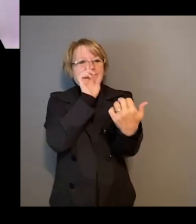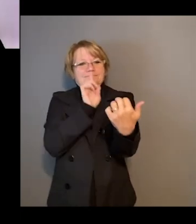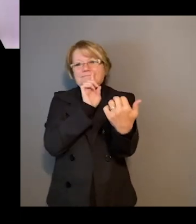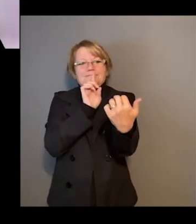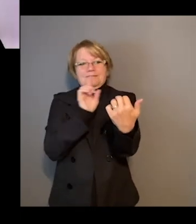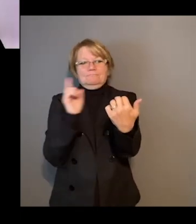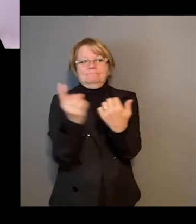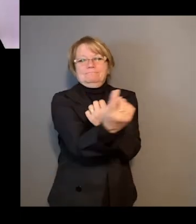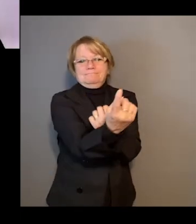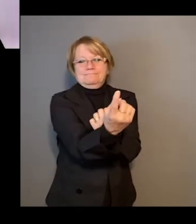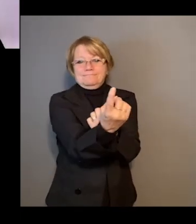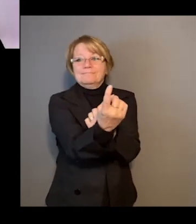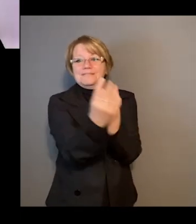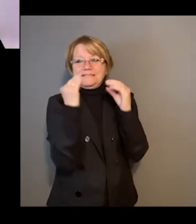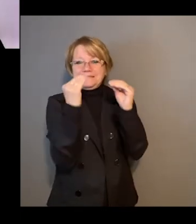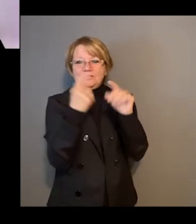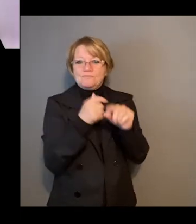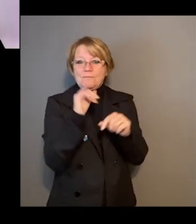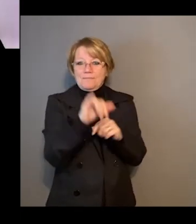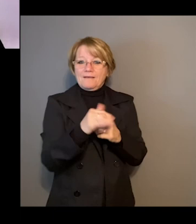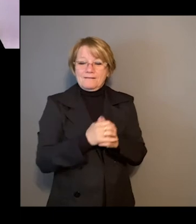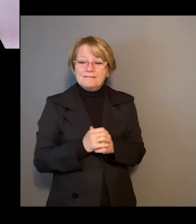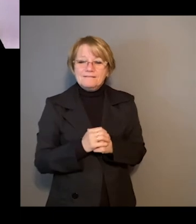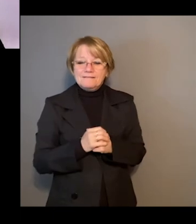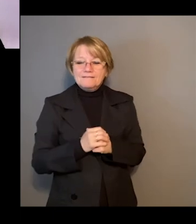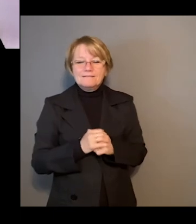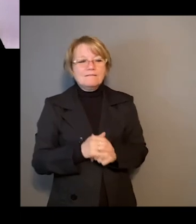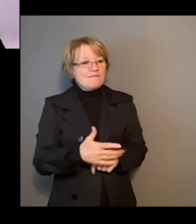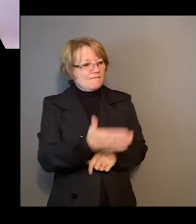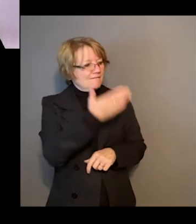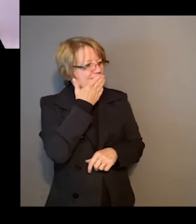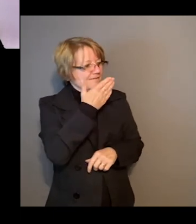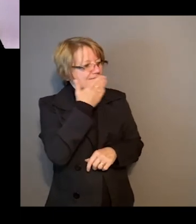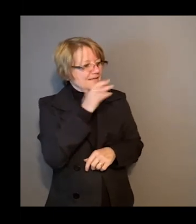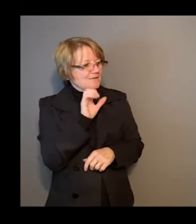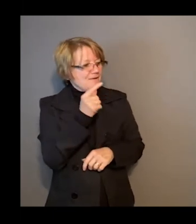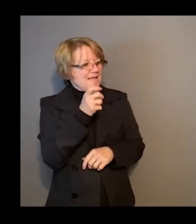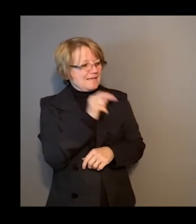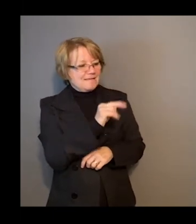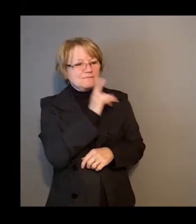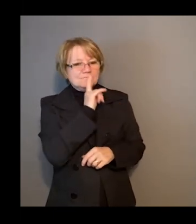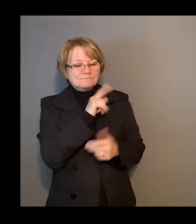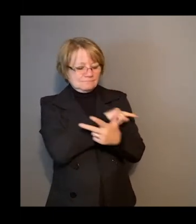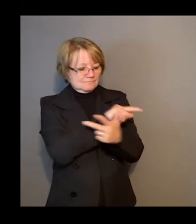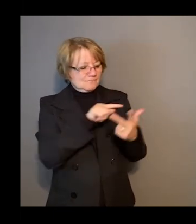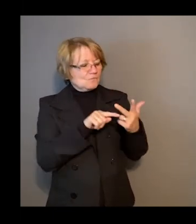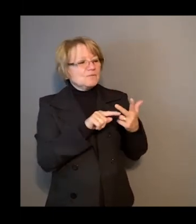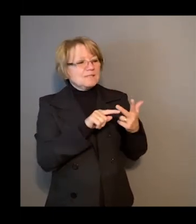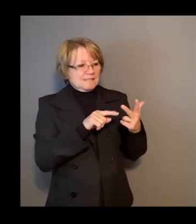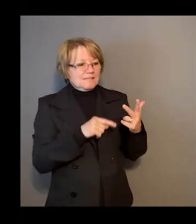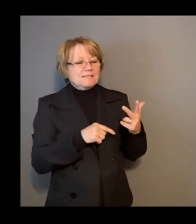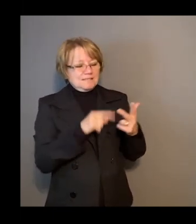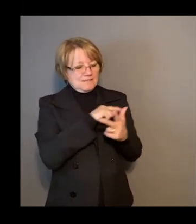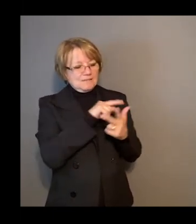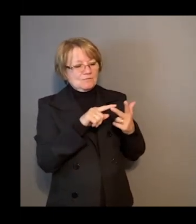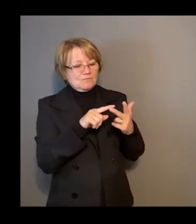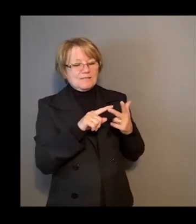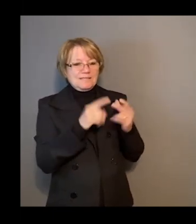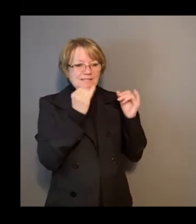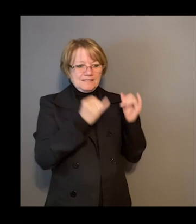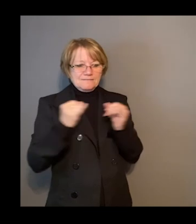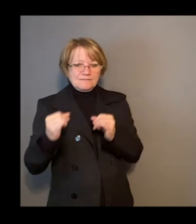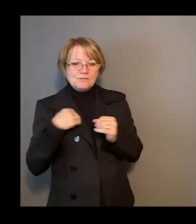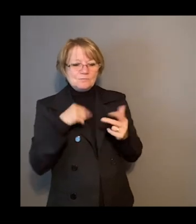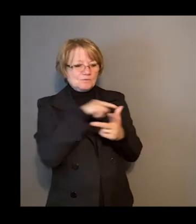so much, Engin, for that. That's, again, powerful. All three individuals, all three different levels of my relationships with them, all